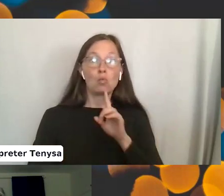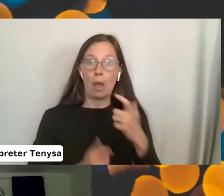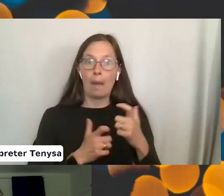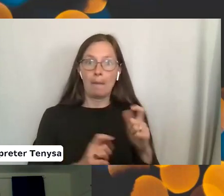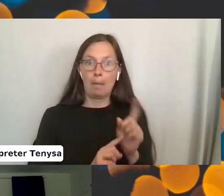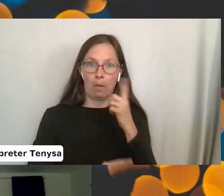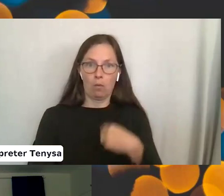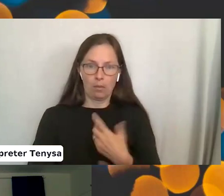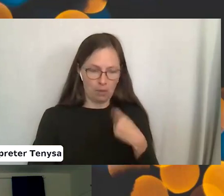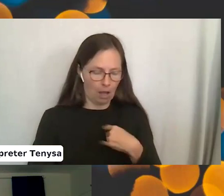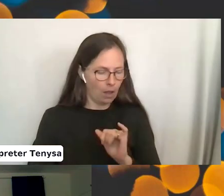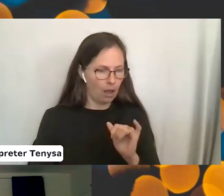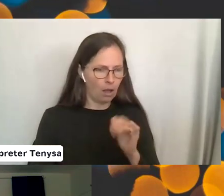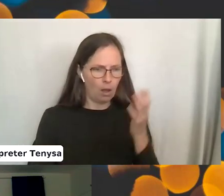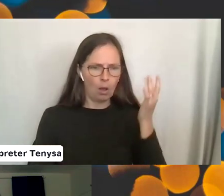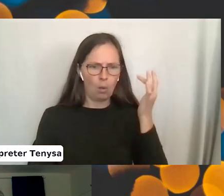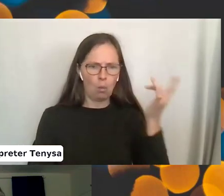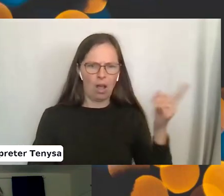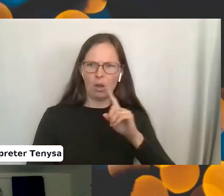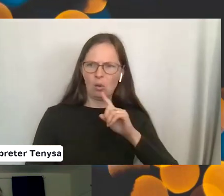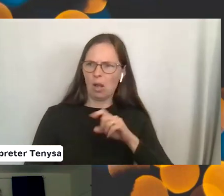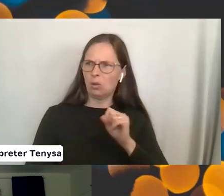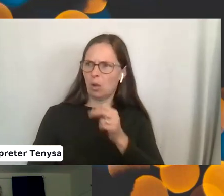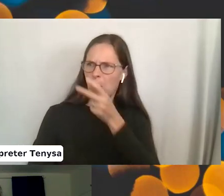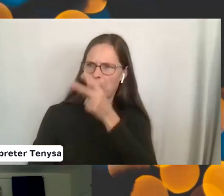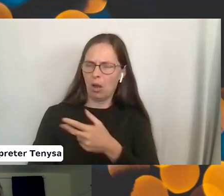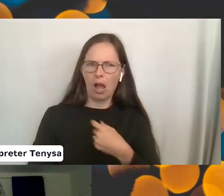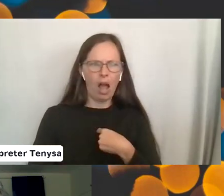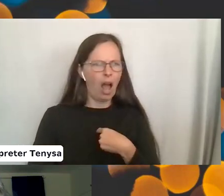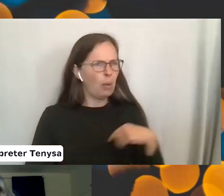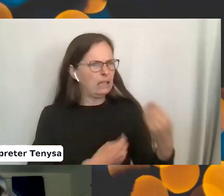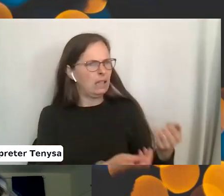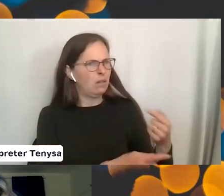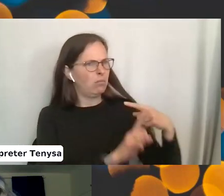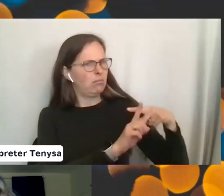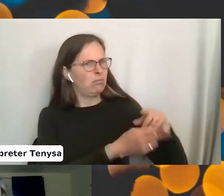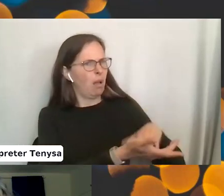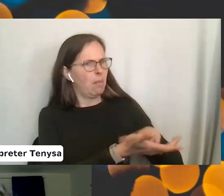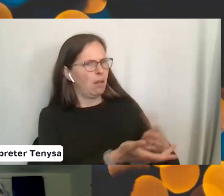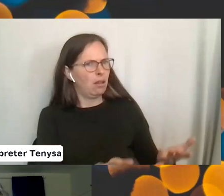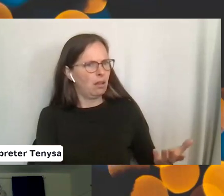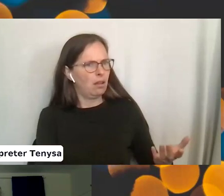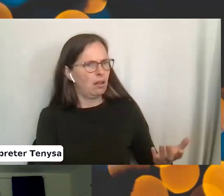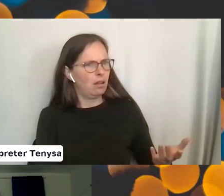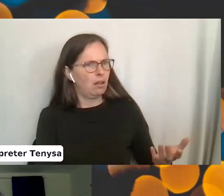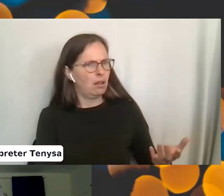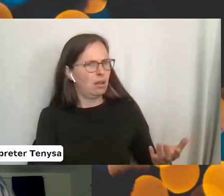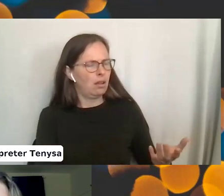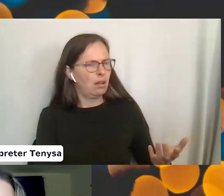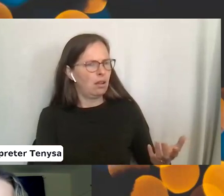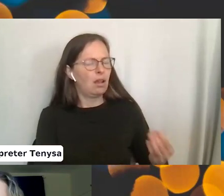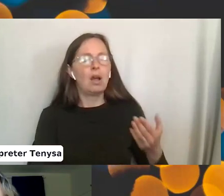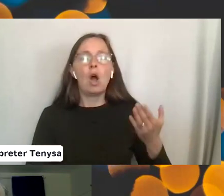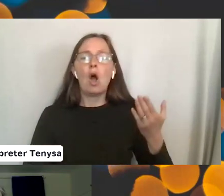like, why did he react so poorly to that? I was paying him a compliment. And I can't, it's one of the, and it was